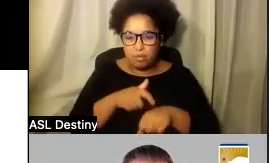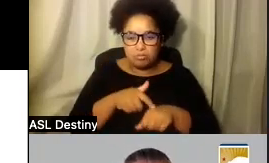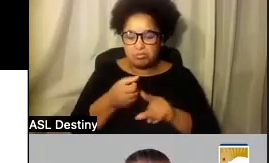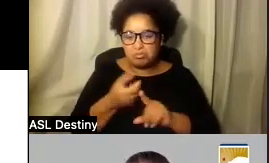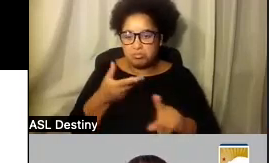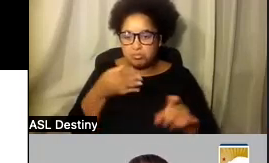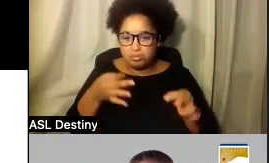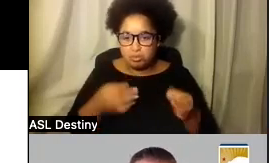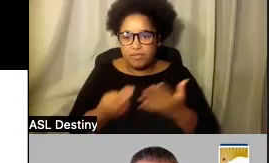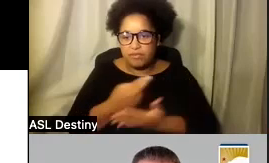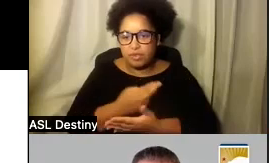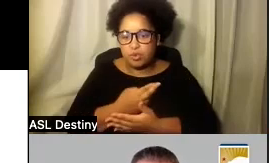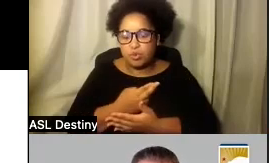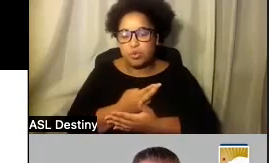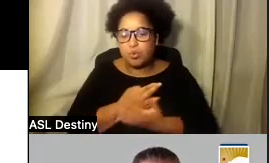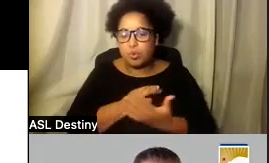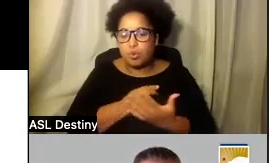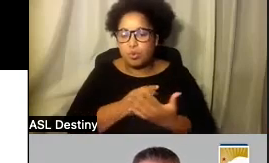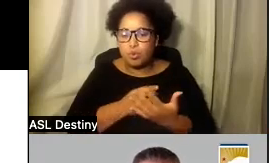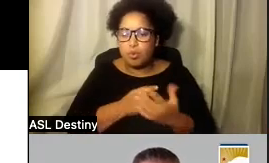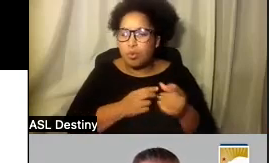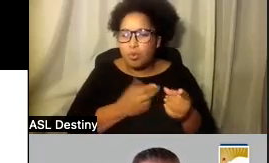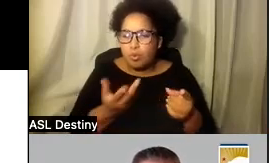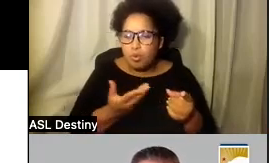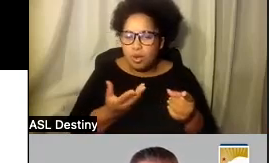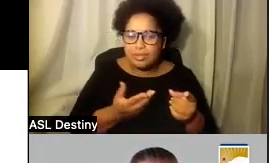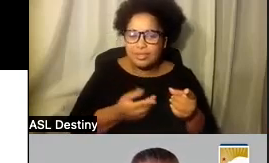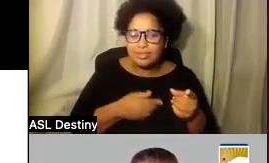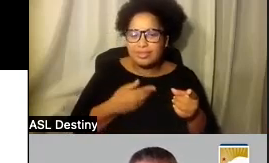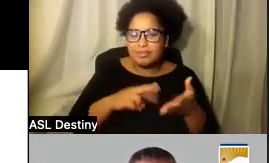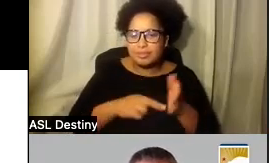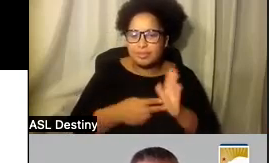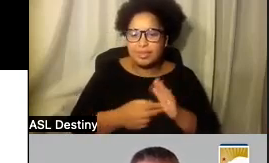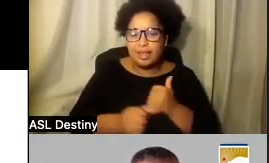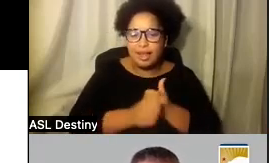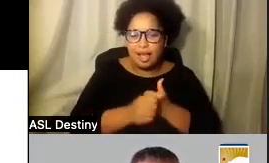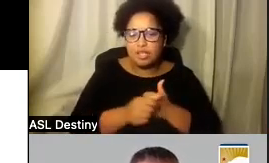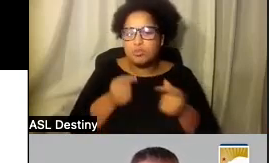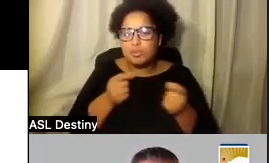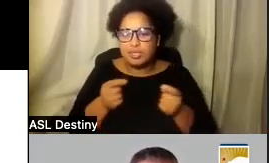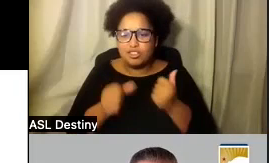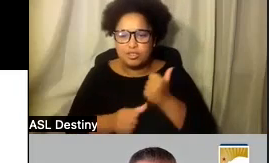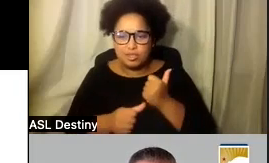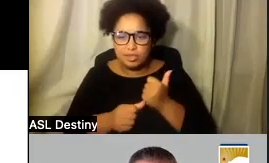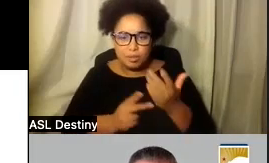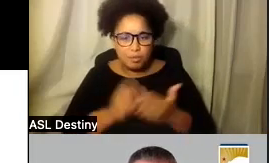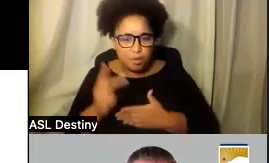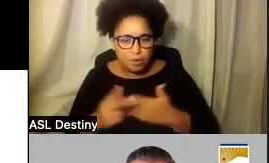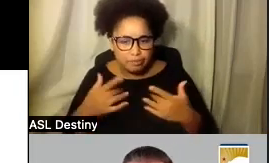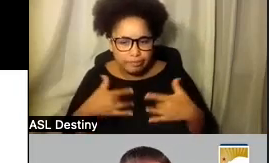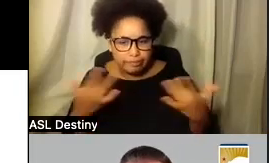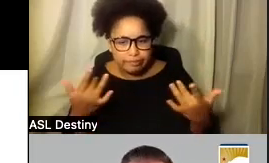of go over what hazard mitigation assistance is, the program essentially that is